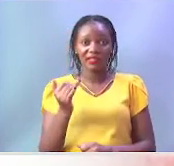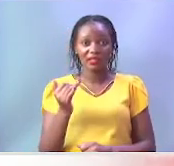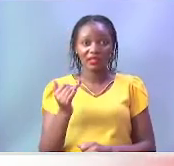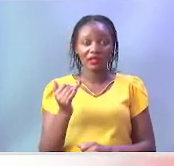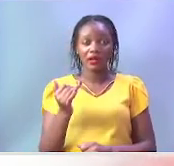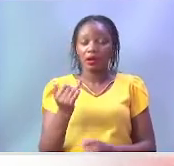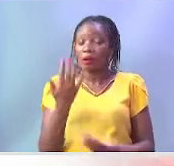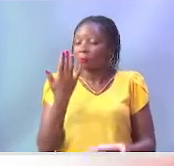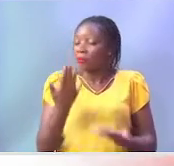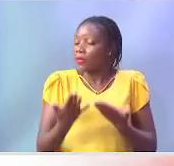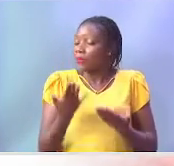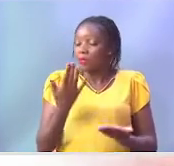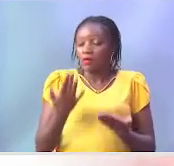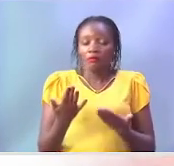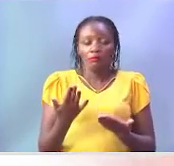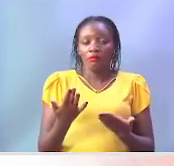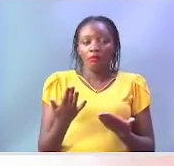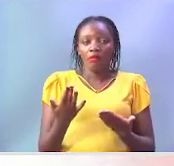labda